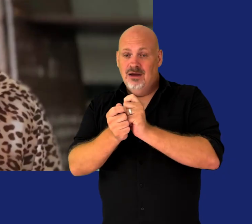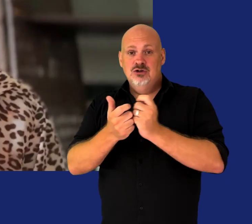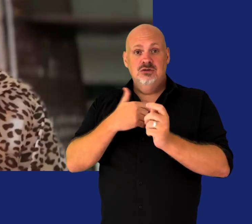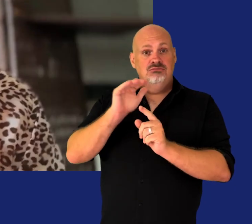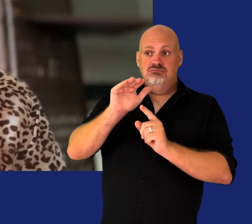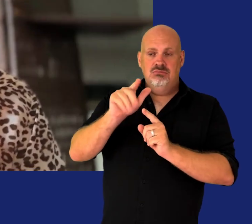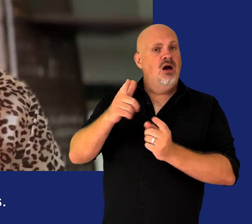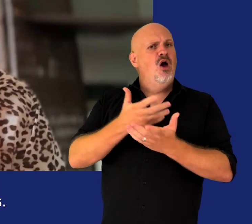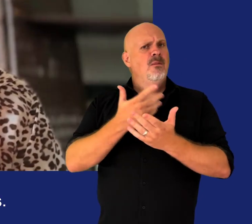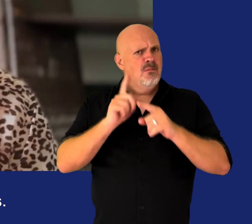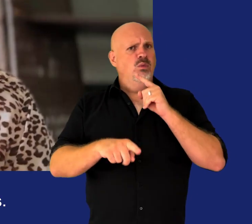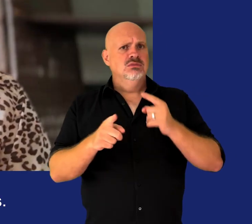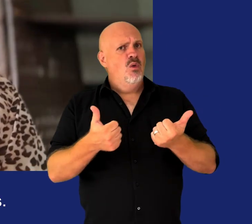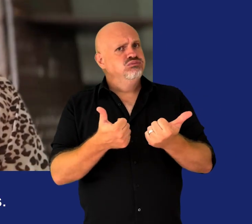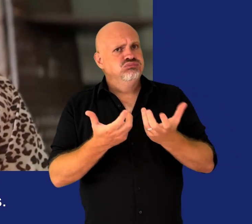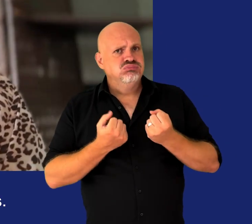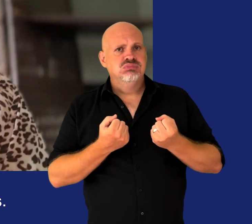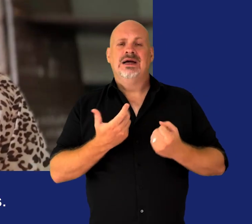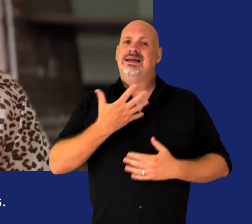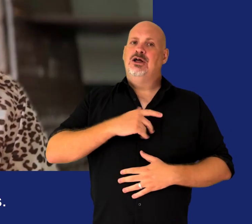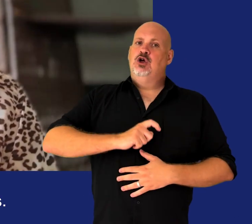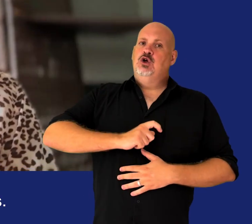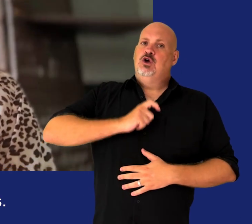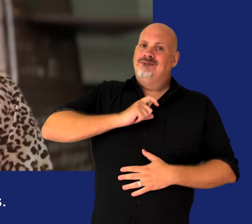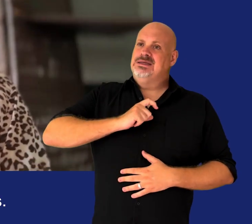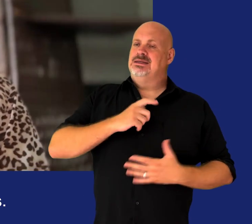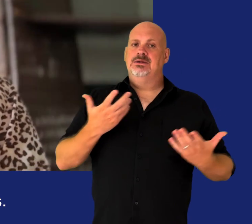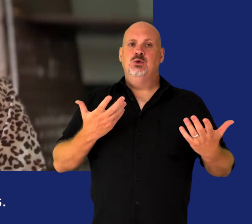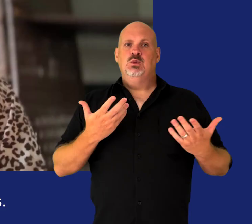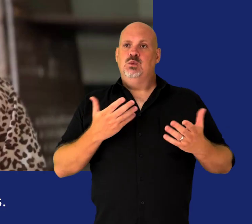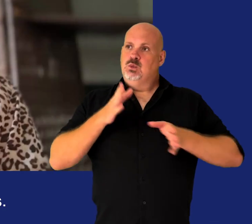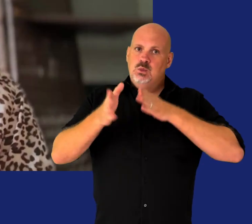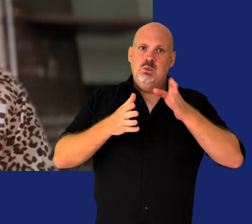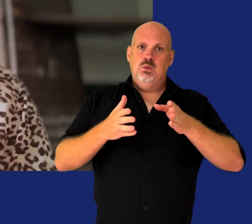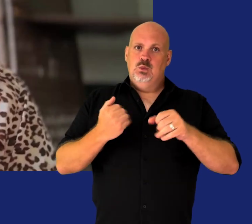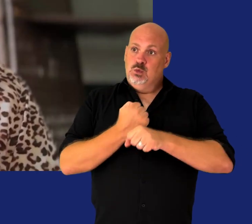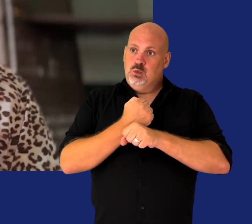well received, but it does take confidence to be out there doing those kind of things.